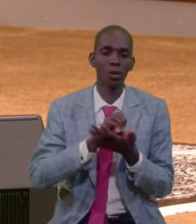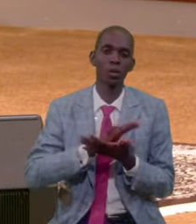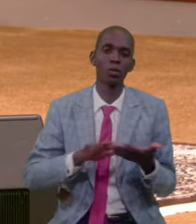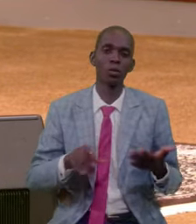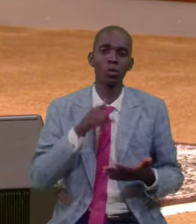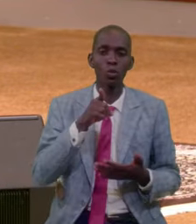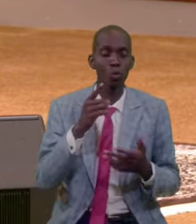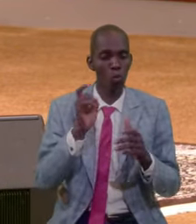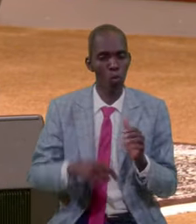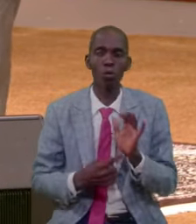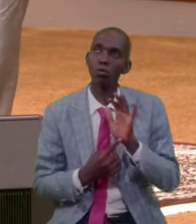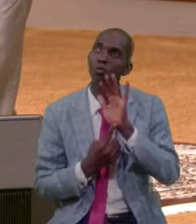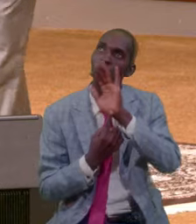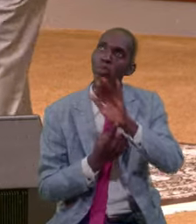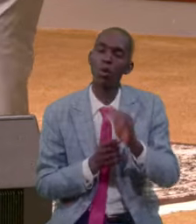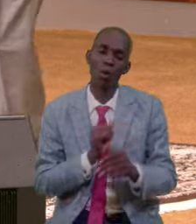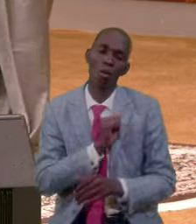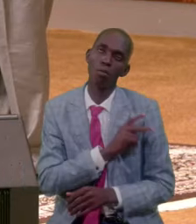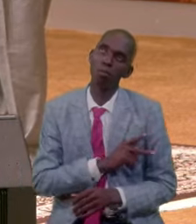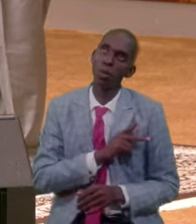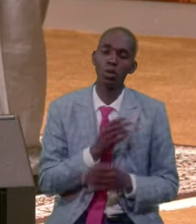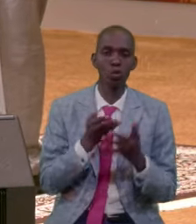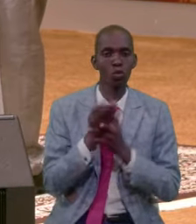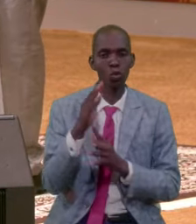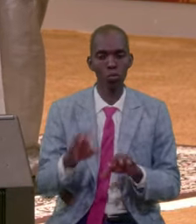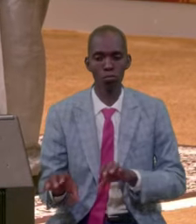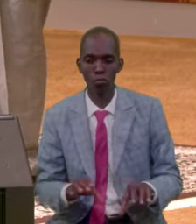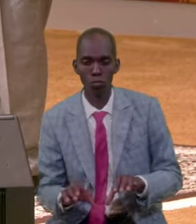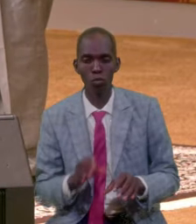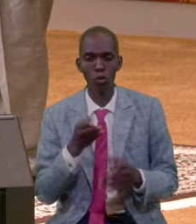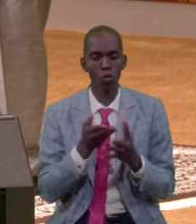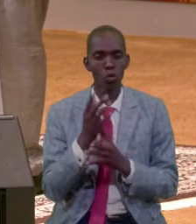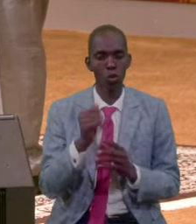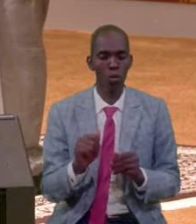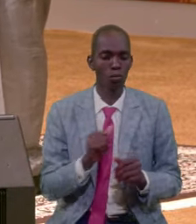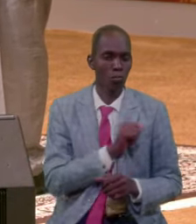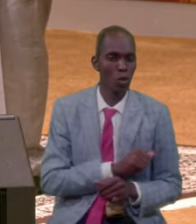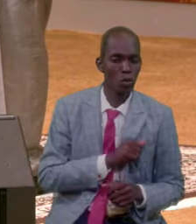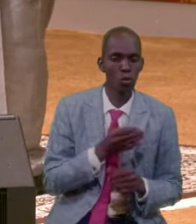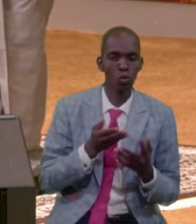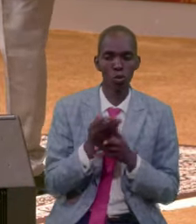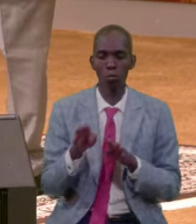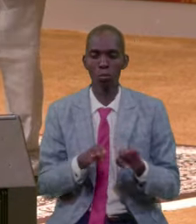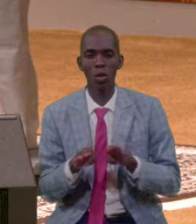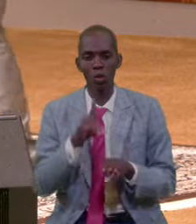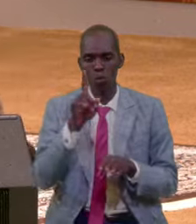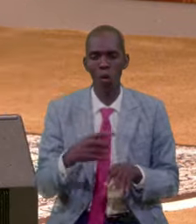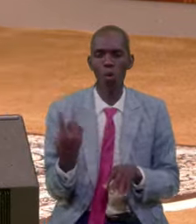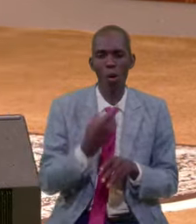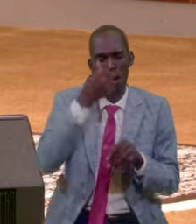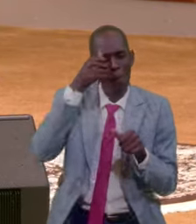In action, you are grateful. Anything you do, you are grateful. And you're always remembering, he died for me. He